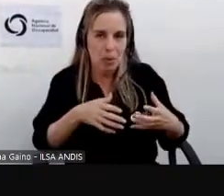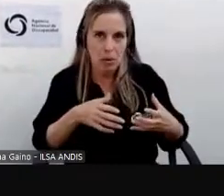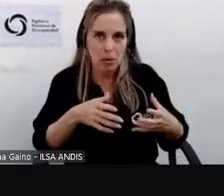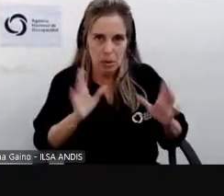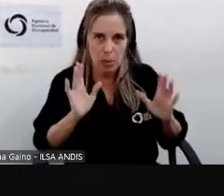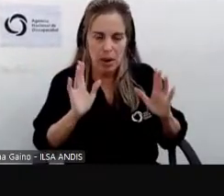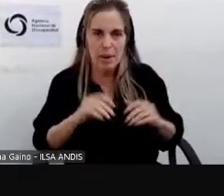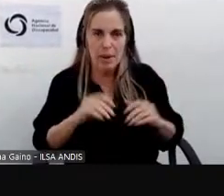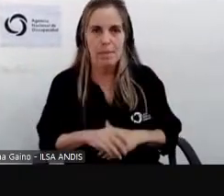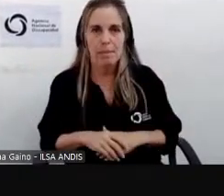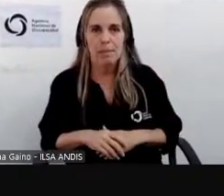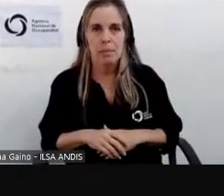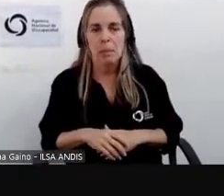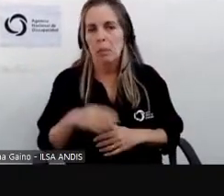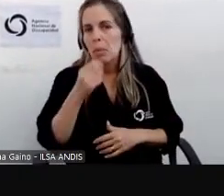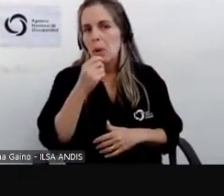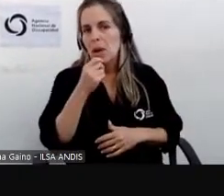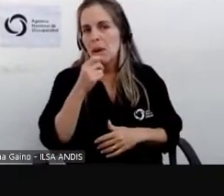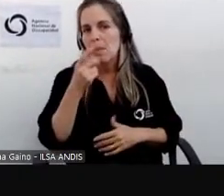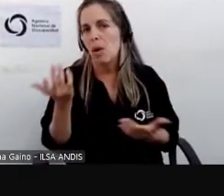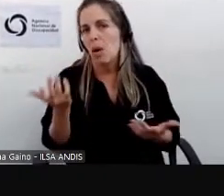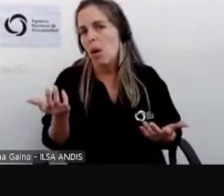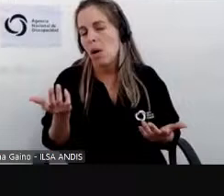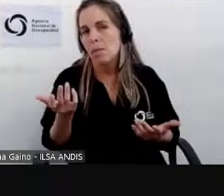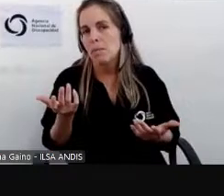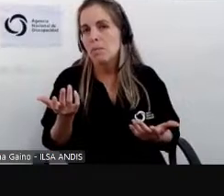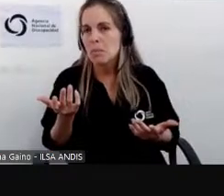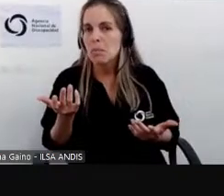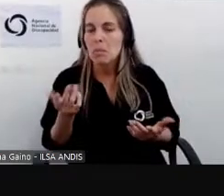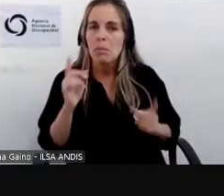an ordinary person, or a group of persons as well.